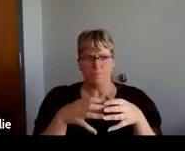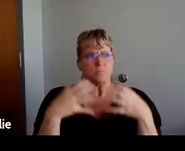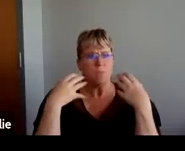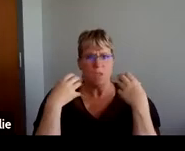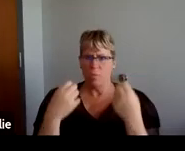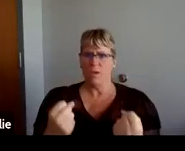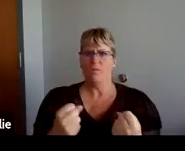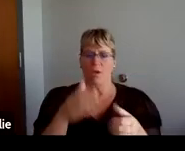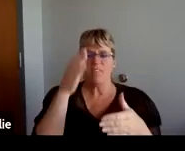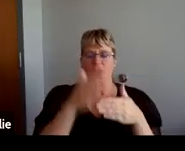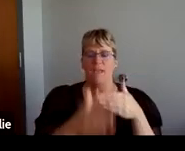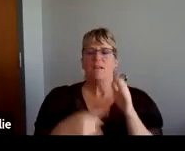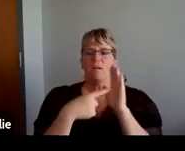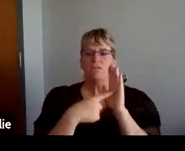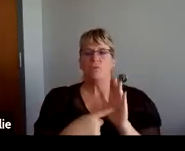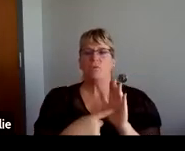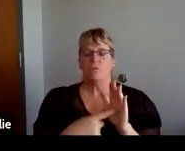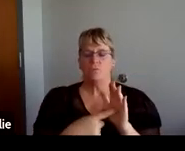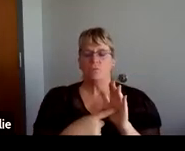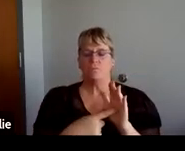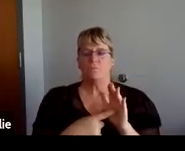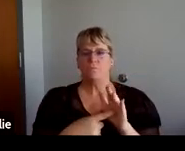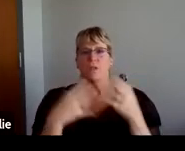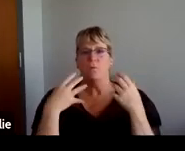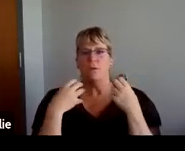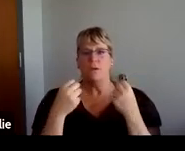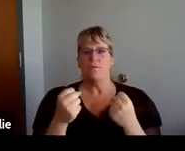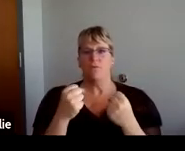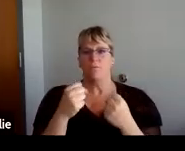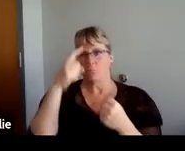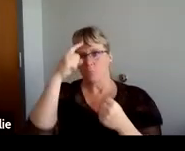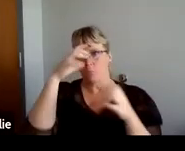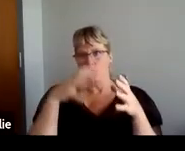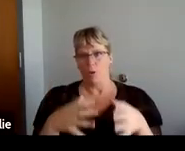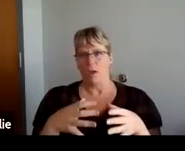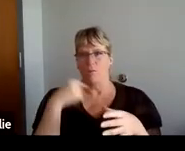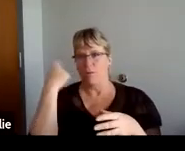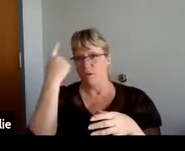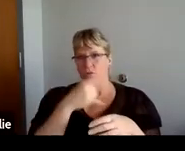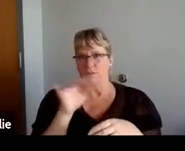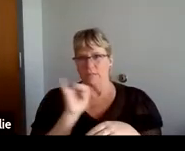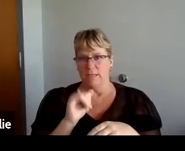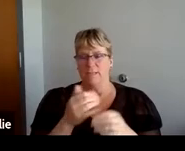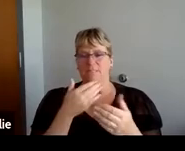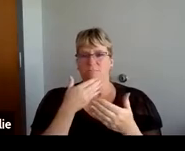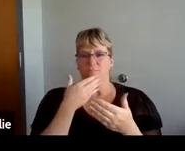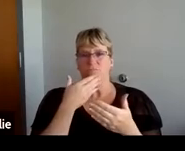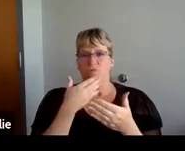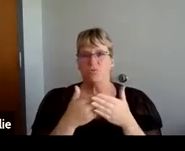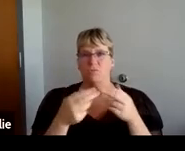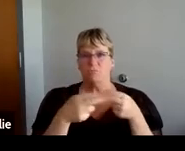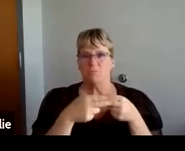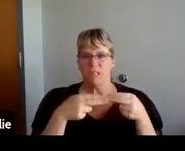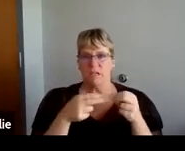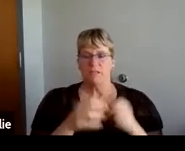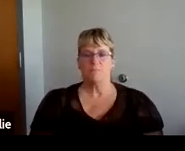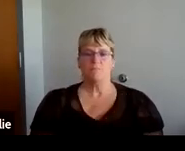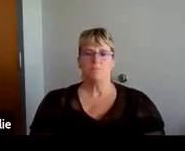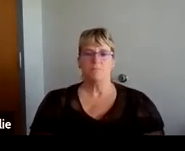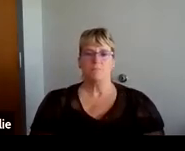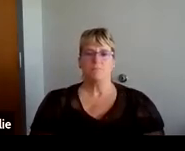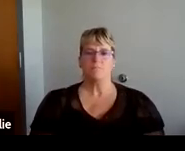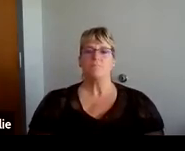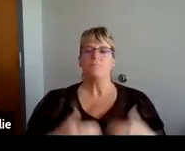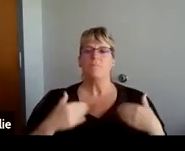at the end, I'll show you a recovered brain, which is kind of a neat slide. In early childhood, we